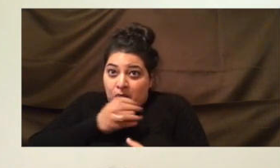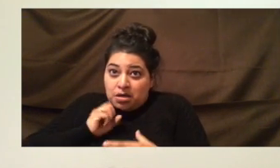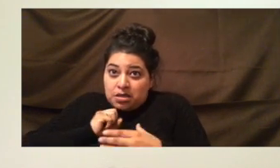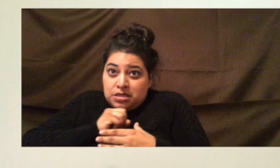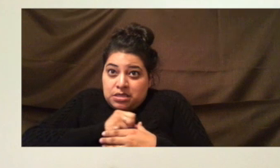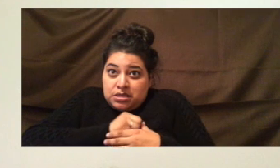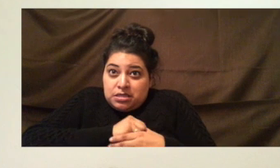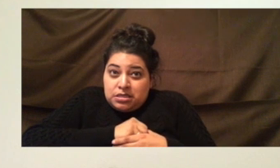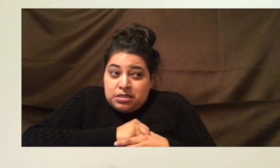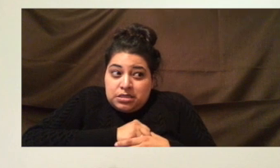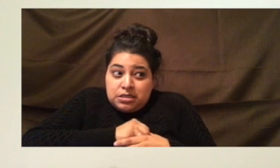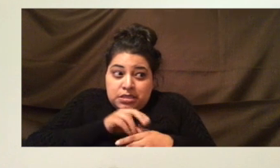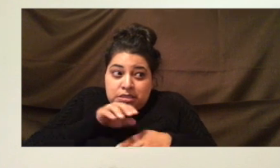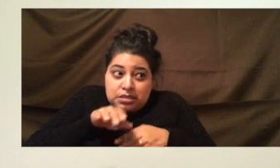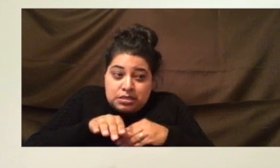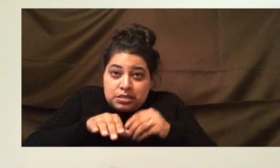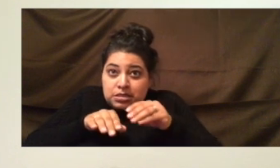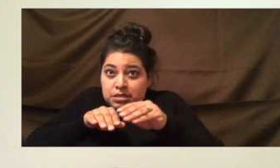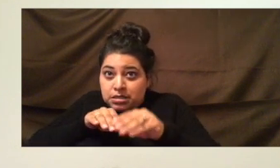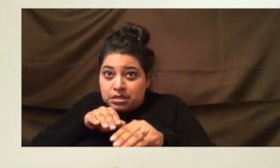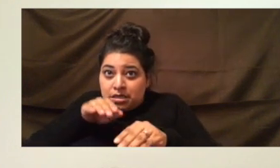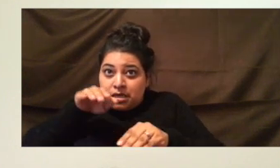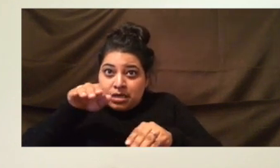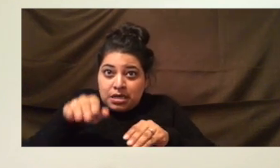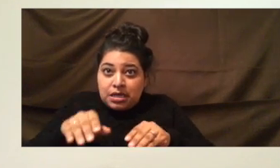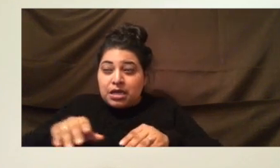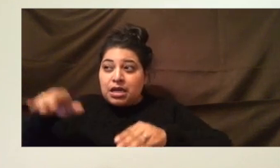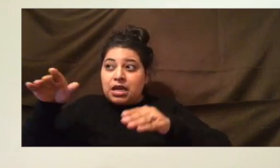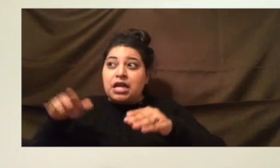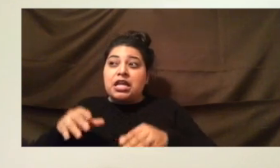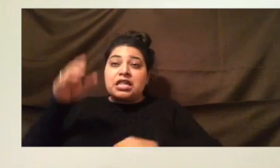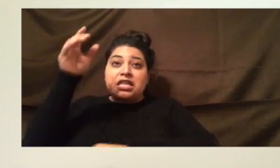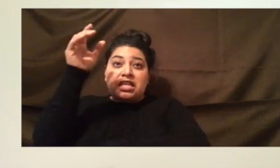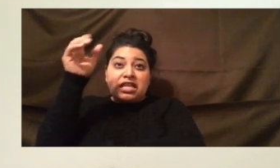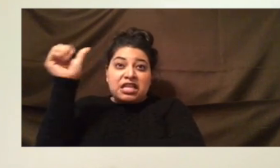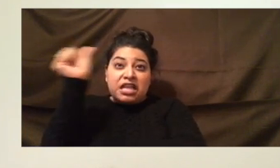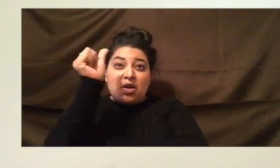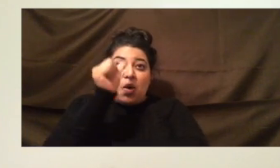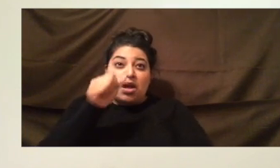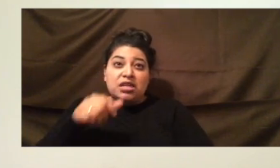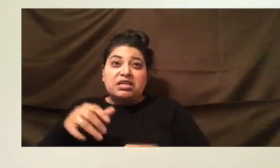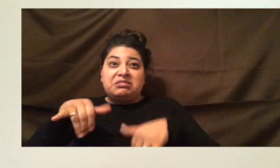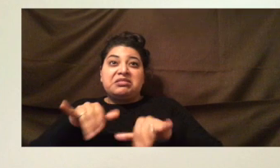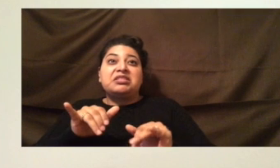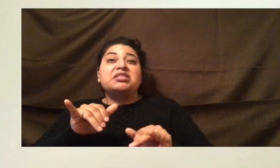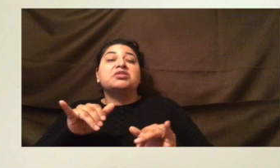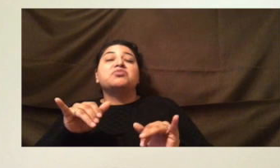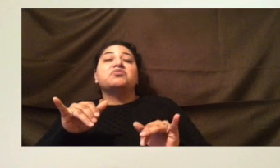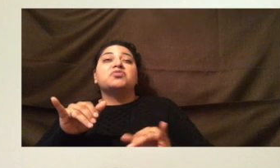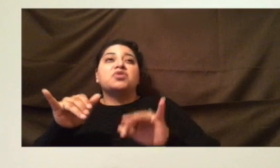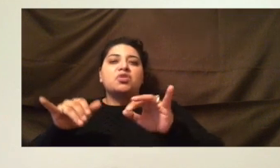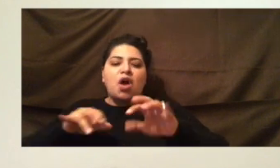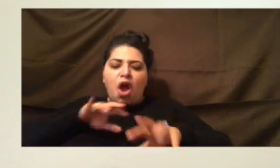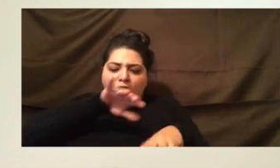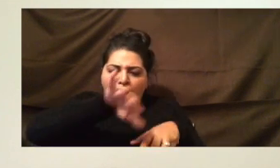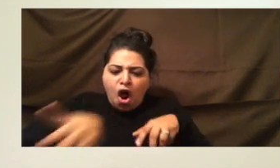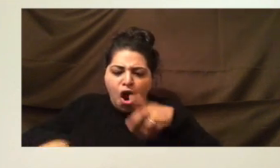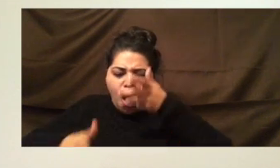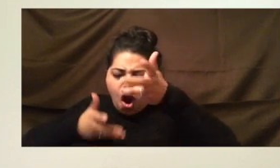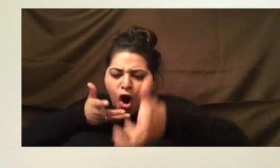The duck-billed dinosaur followed her, still bellowing. Annie froze. Keep going, Jack said